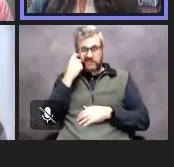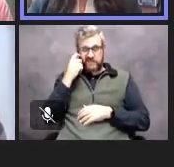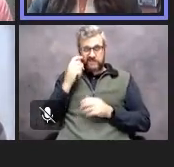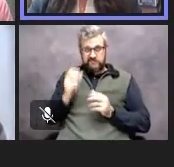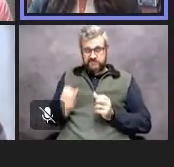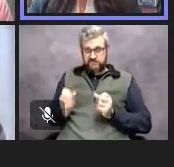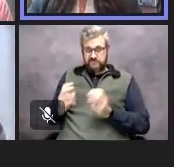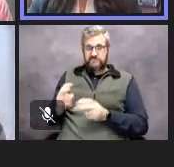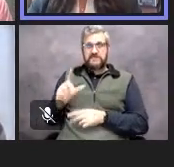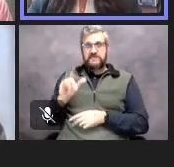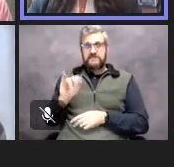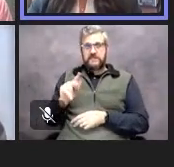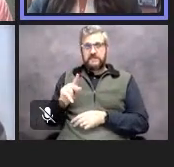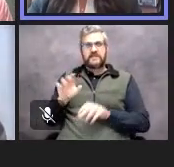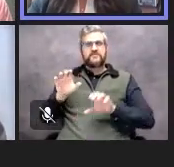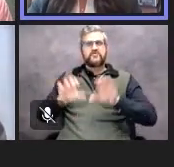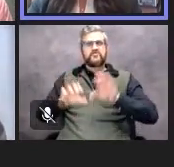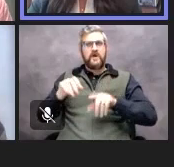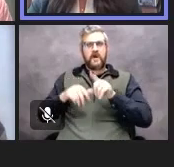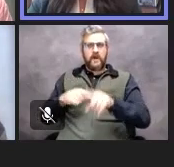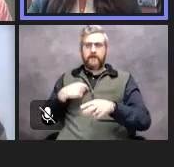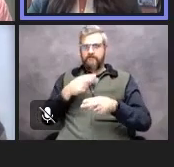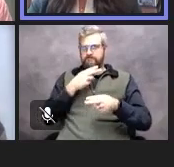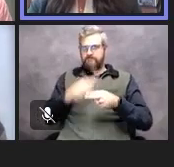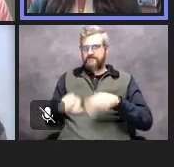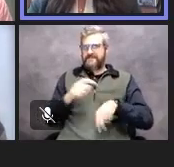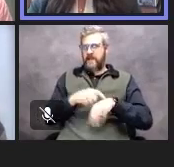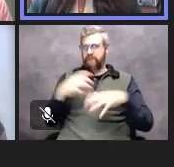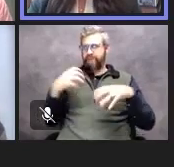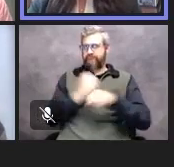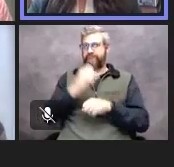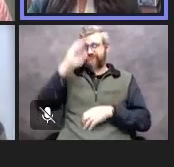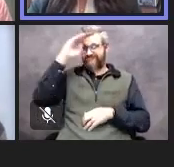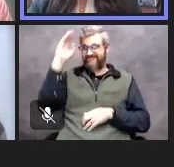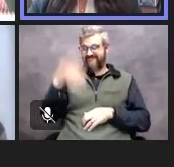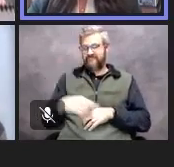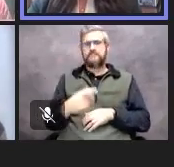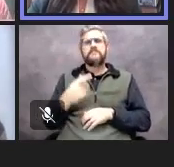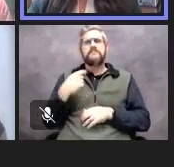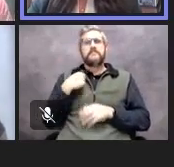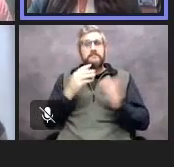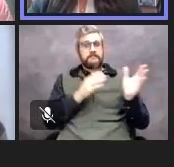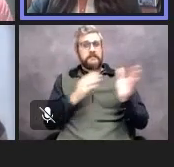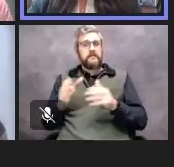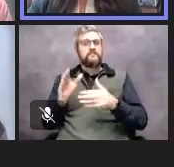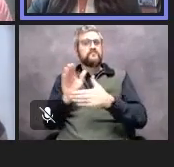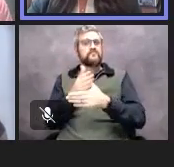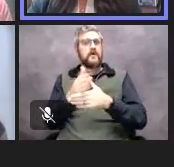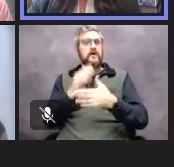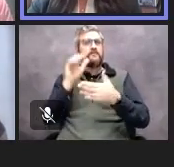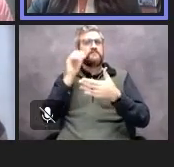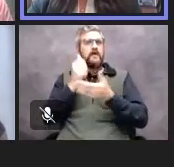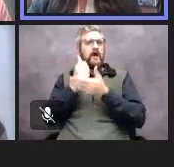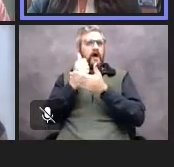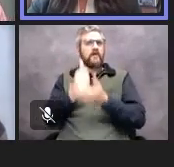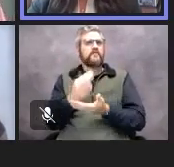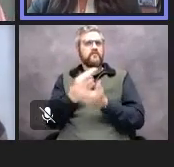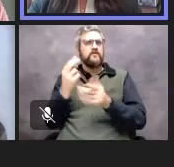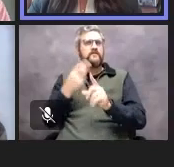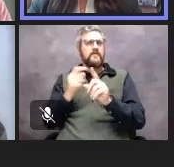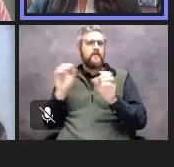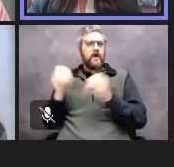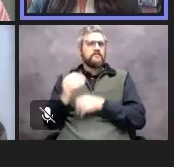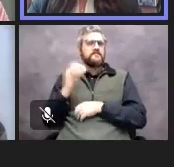very brief because I know we are on a time crunch. And so I just plan to share a helpful resource from the Office of Career and